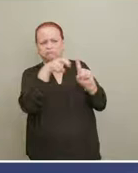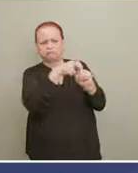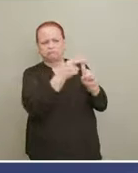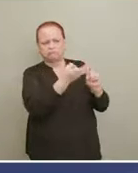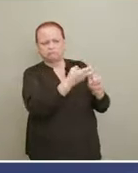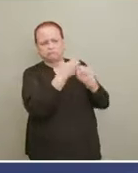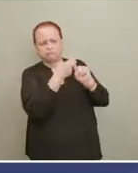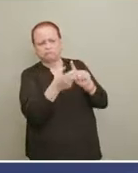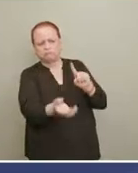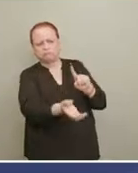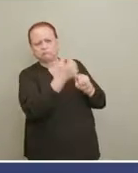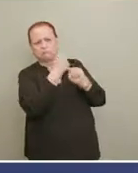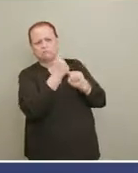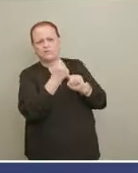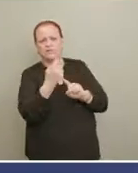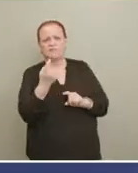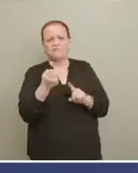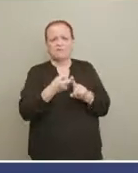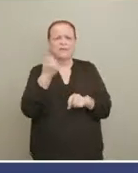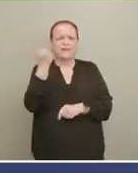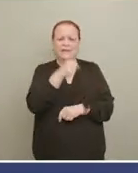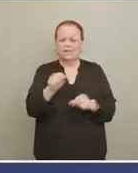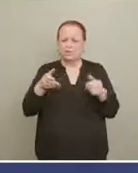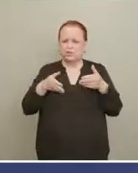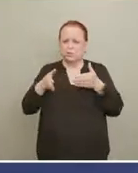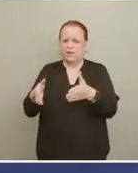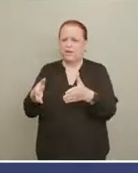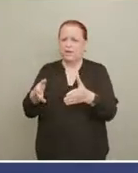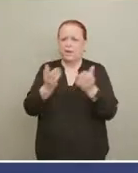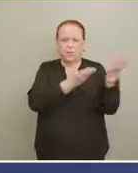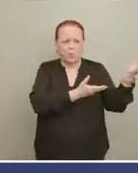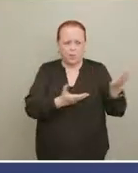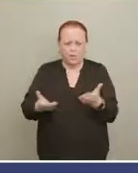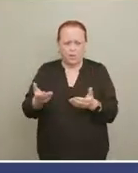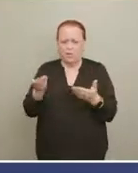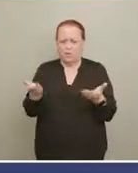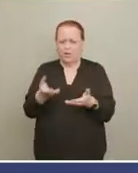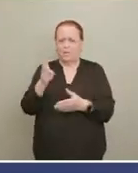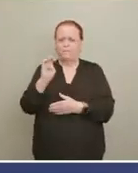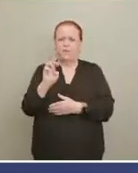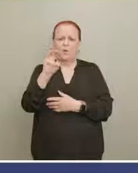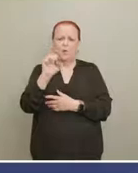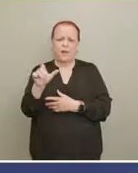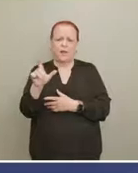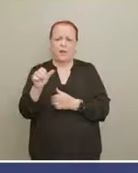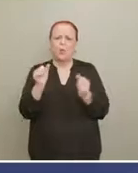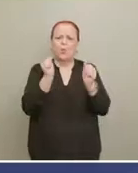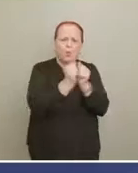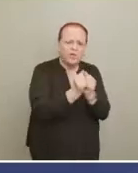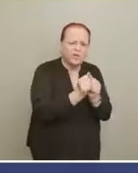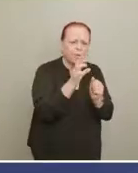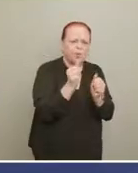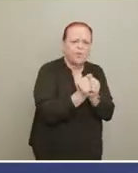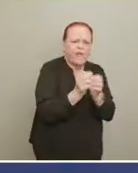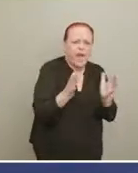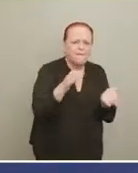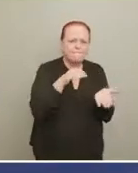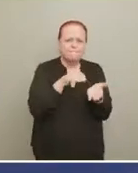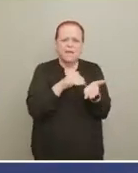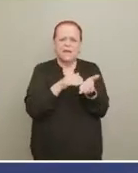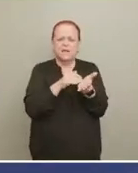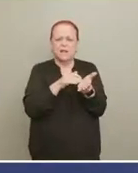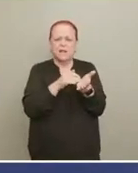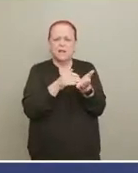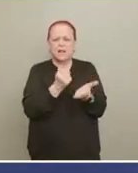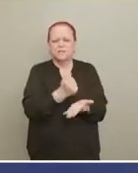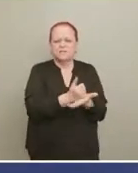or any particular public location to the BeWell Foundation with or without medical assistance? And can